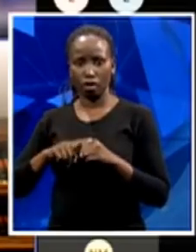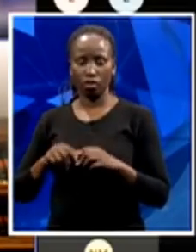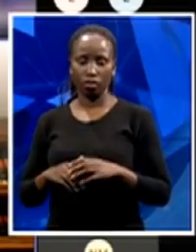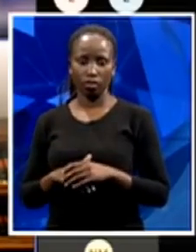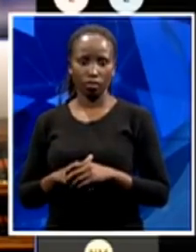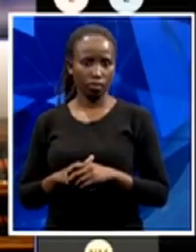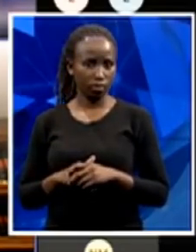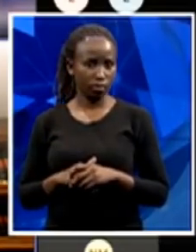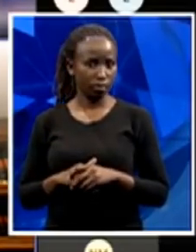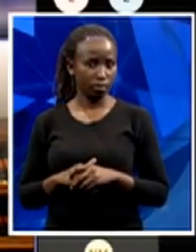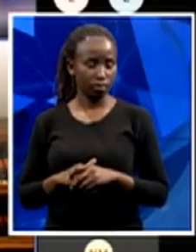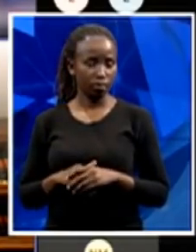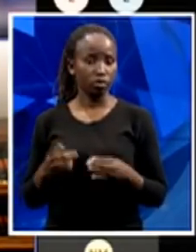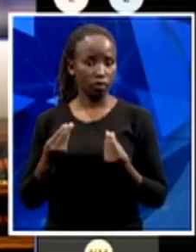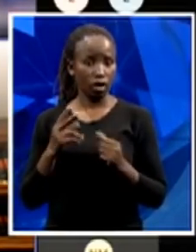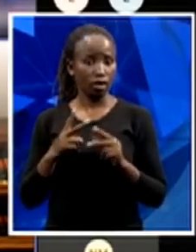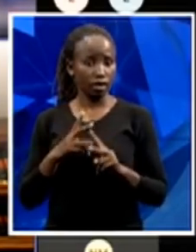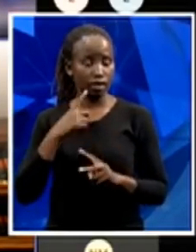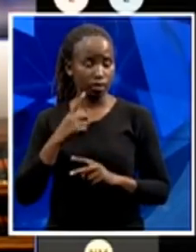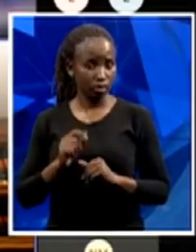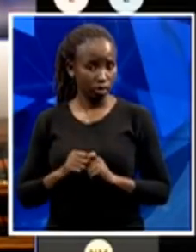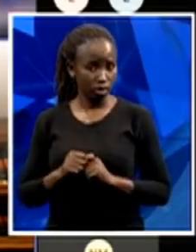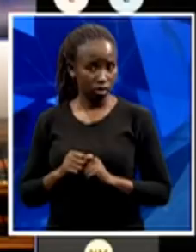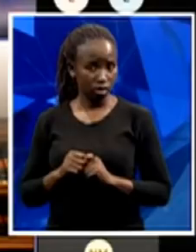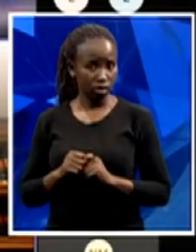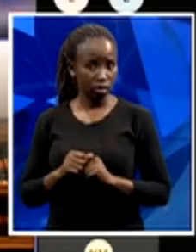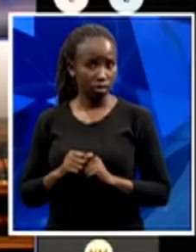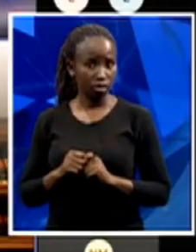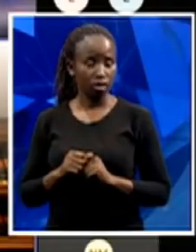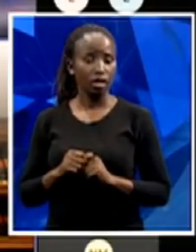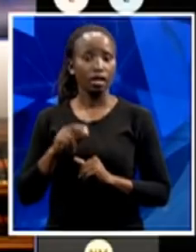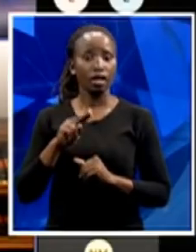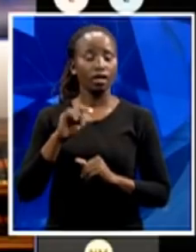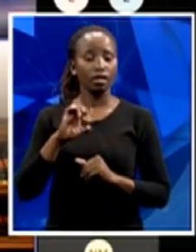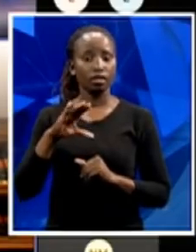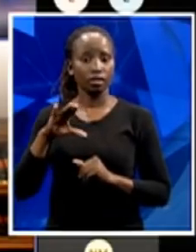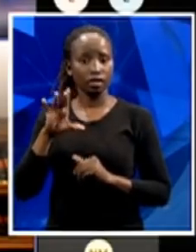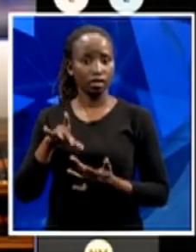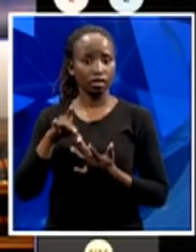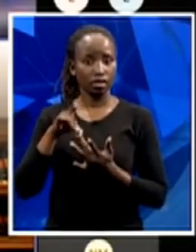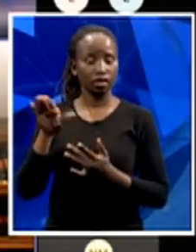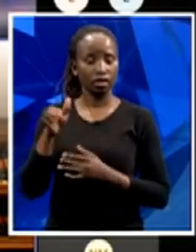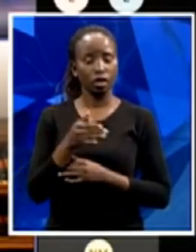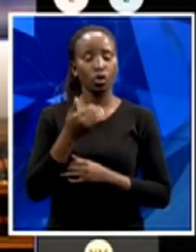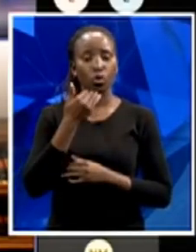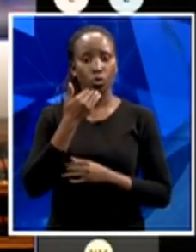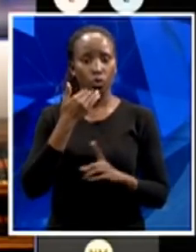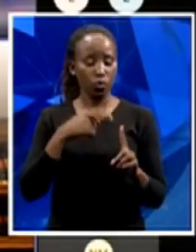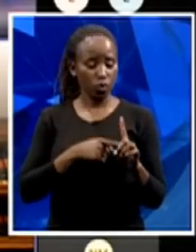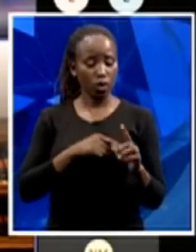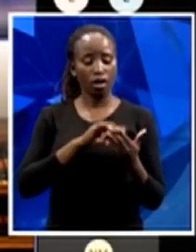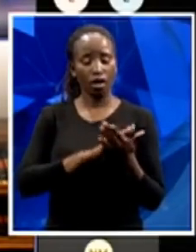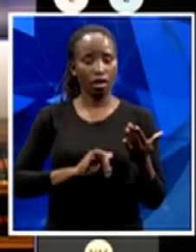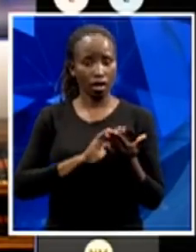says, it resolves that the NEC delegates to Elias Magashule, also known as Ace Magashule, in his capacity as Secretary-General,